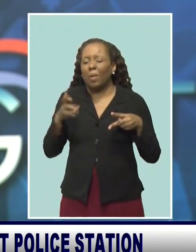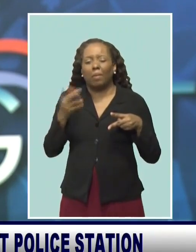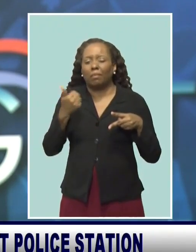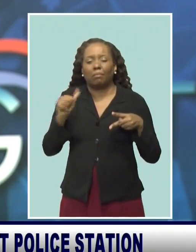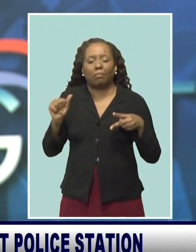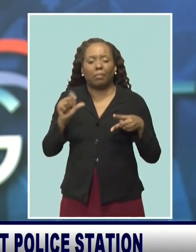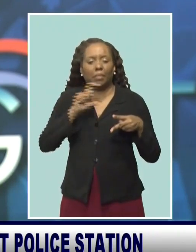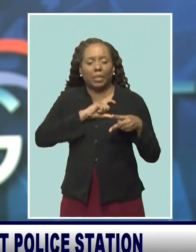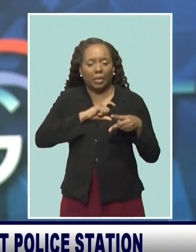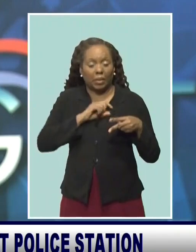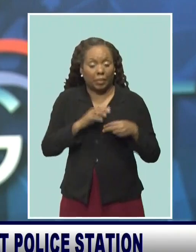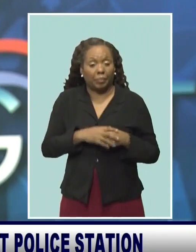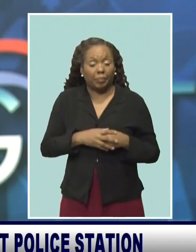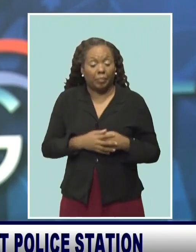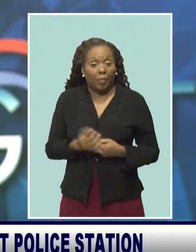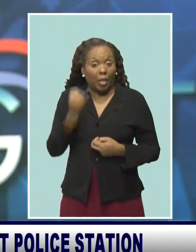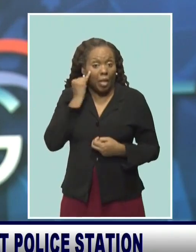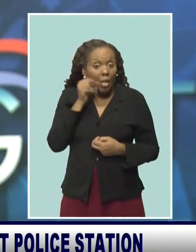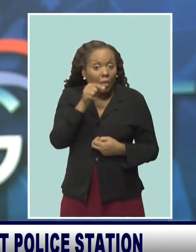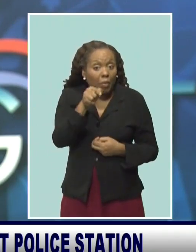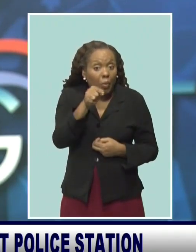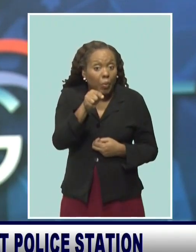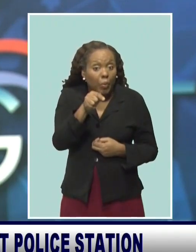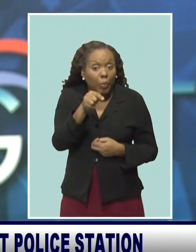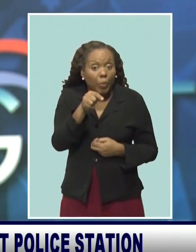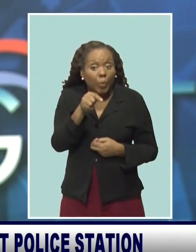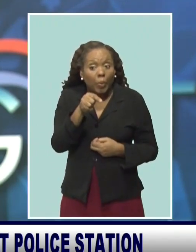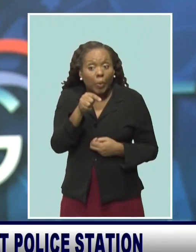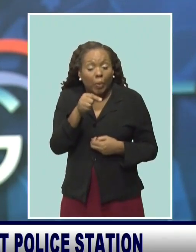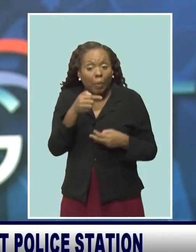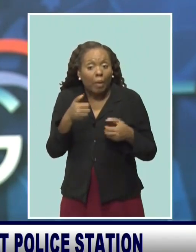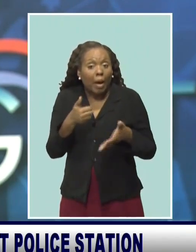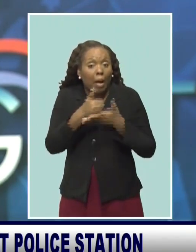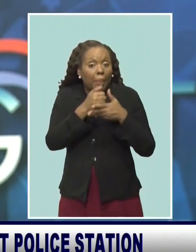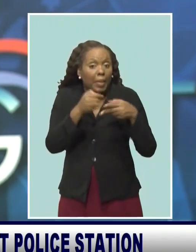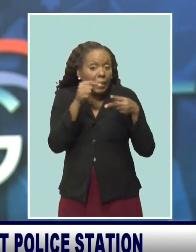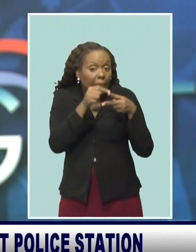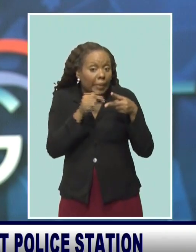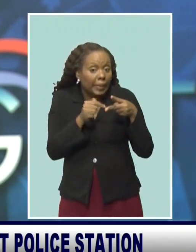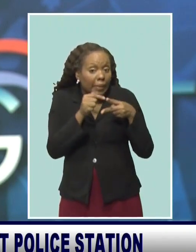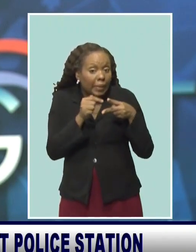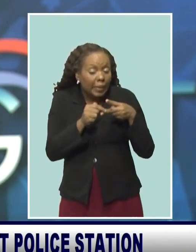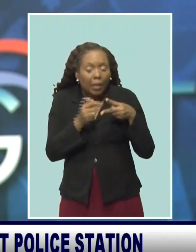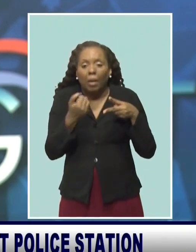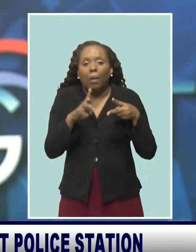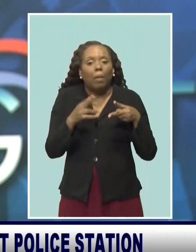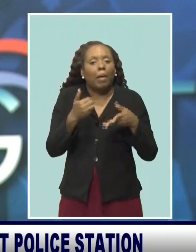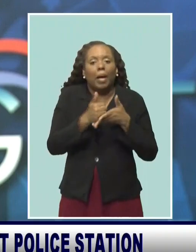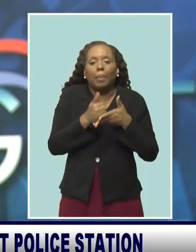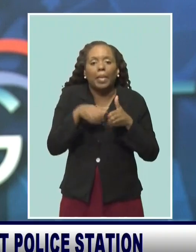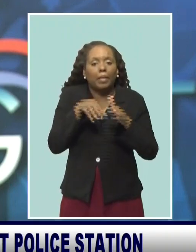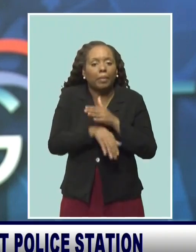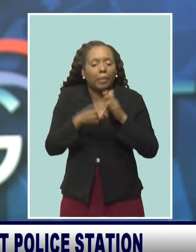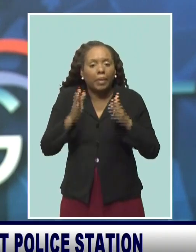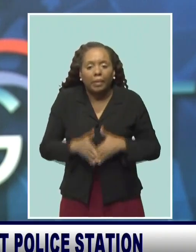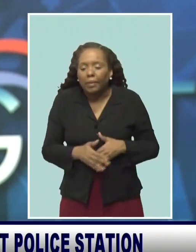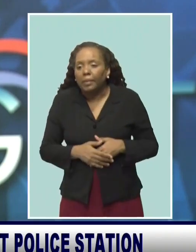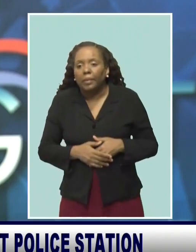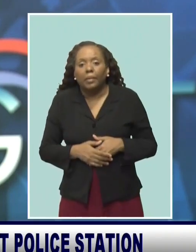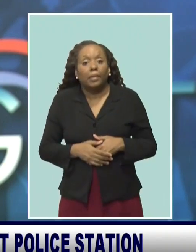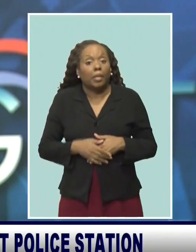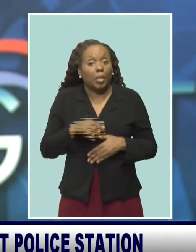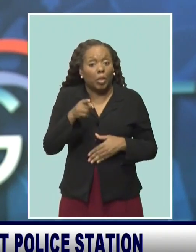1-800-8477 or the nearest police station. Members of the public are also reminded that it is a serious offense to harbor or assist